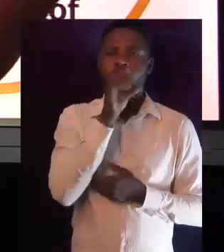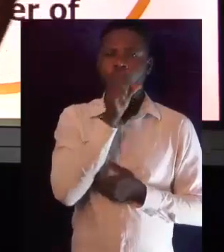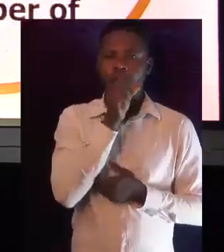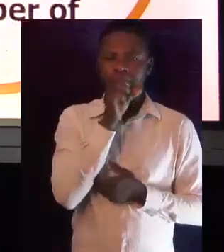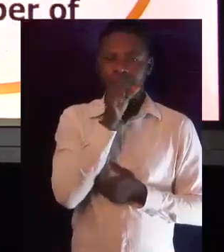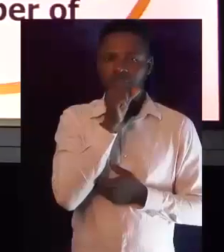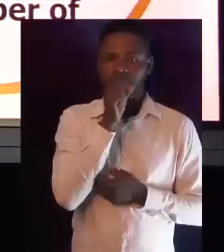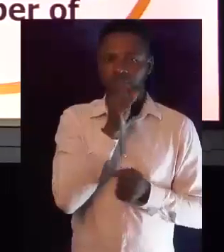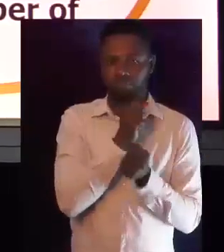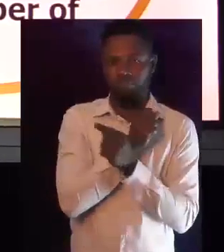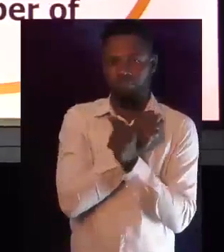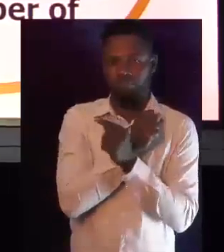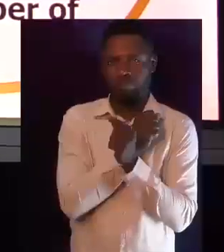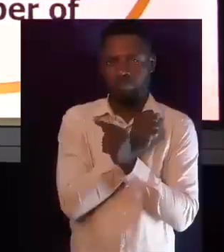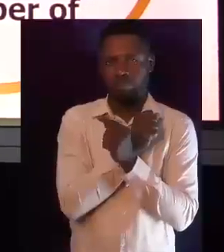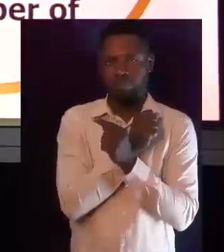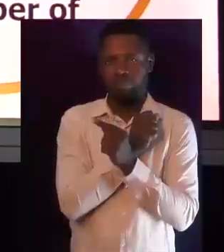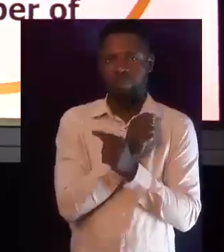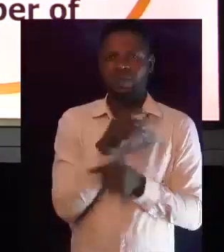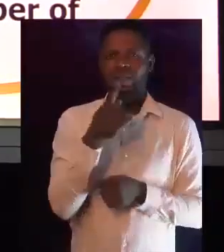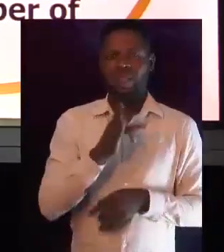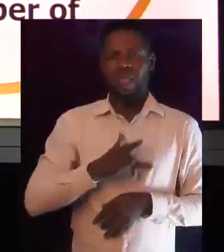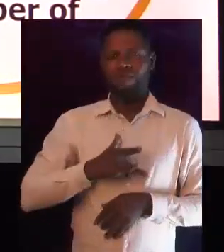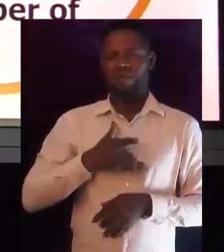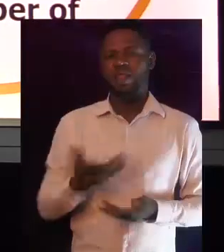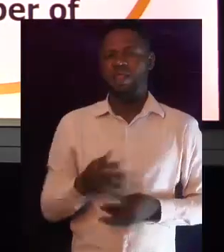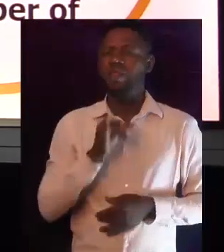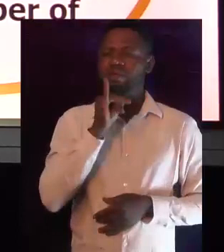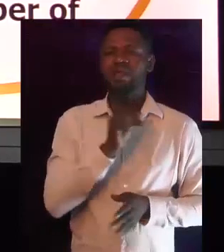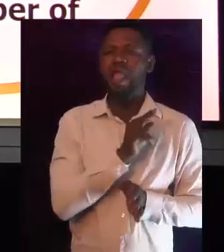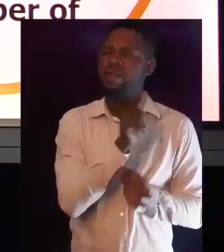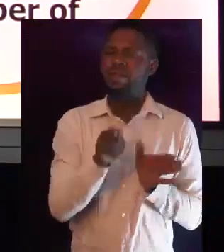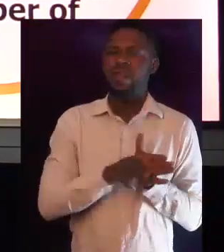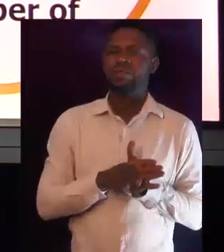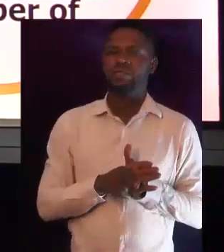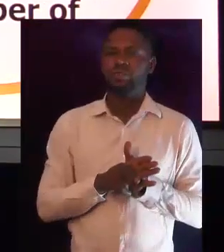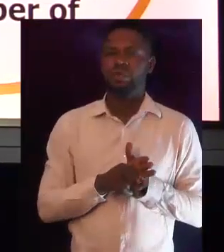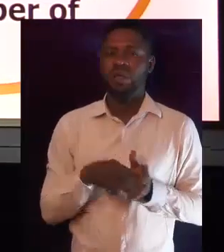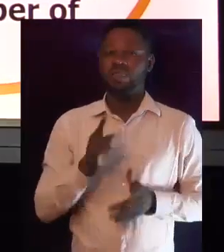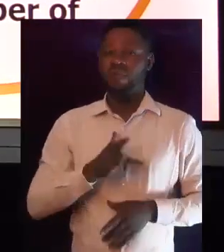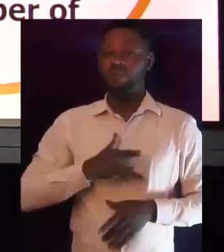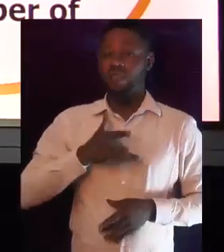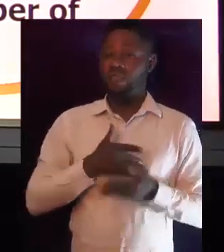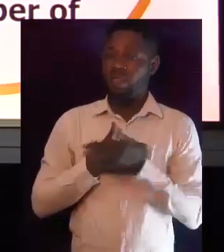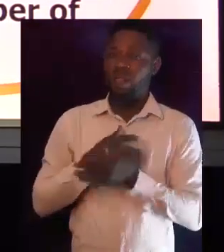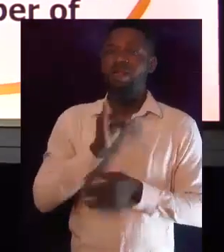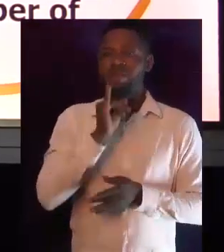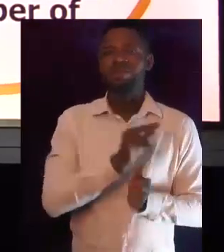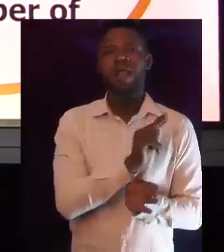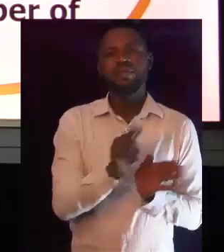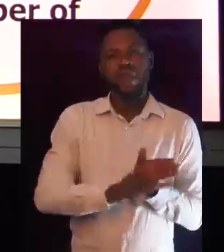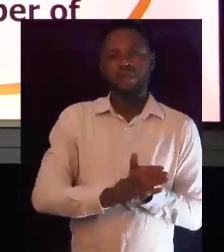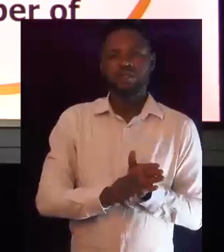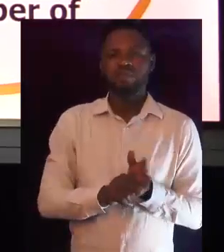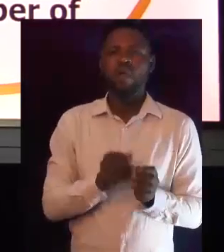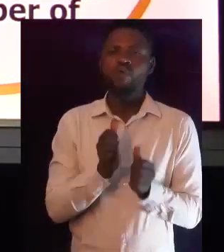few oranges. The feeling here is negative. The feeling here